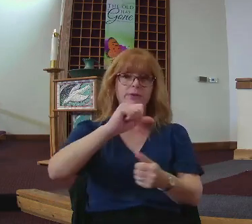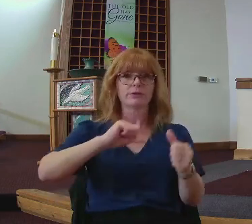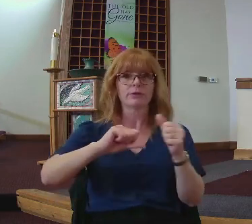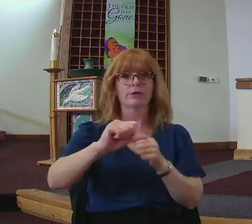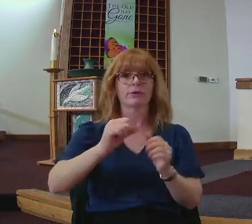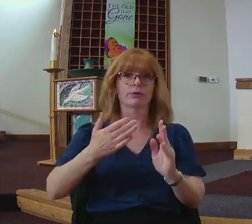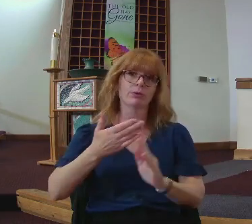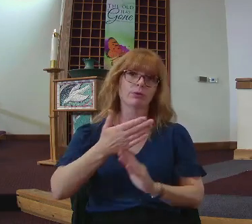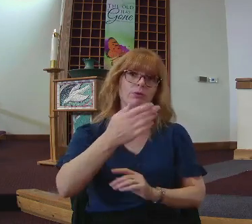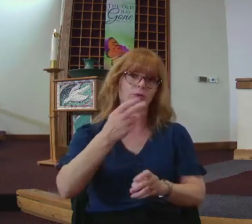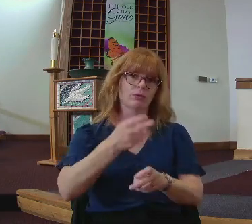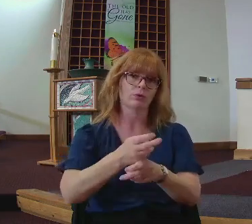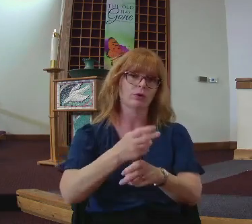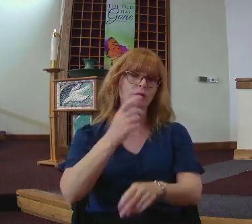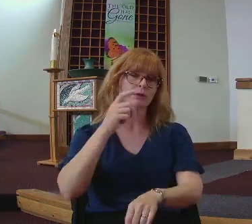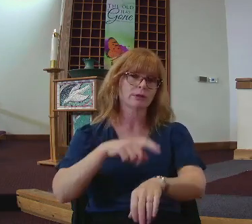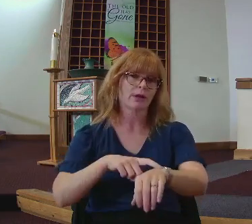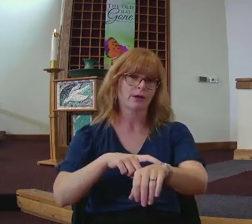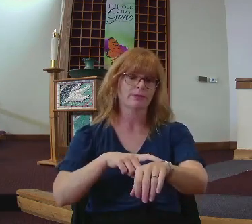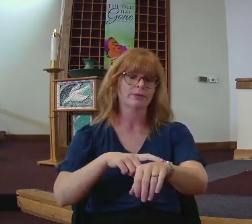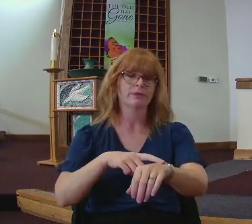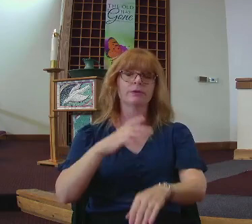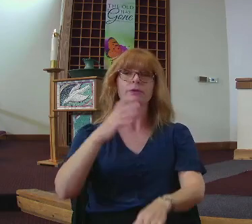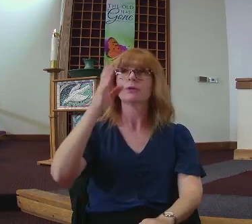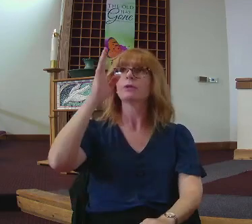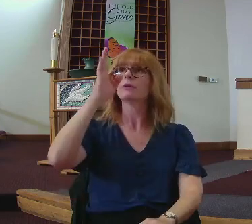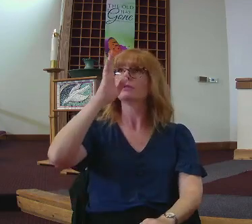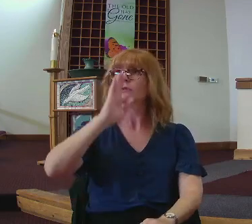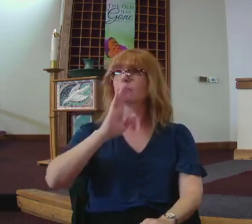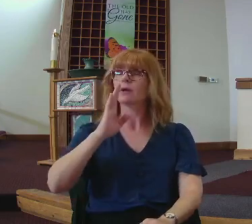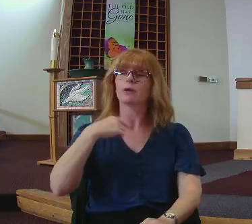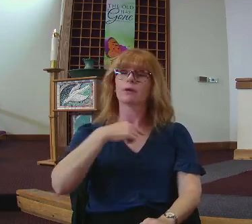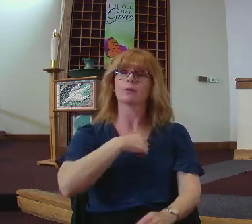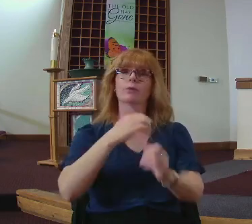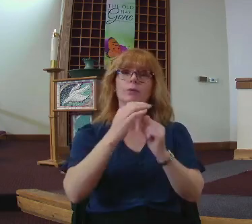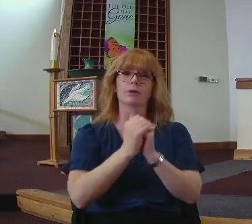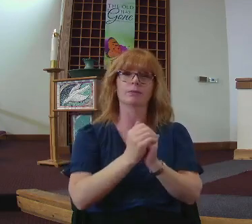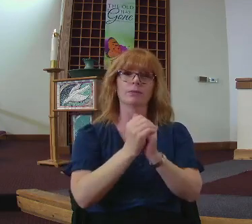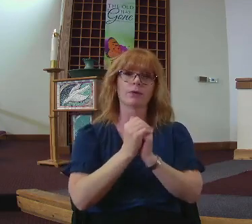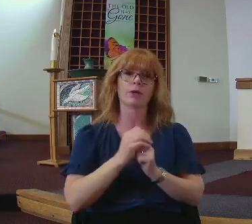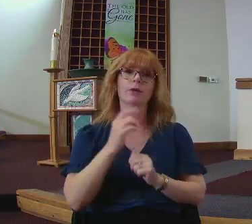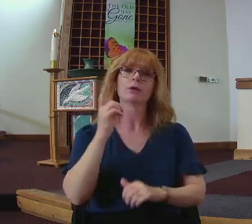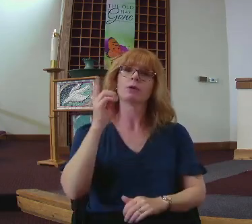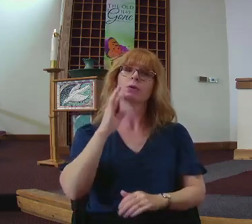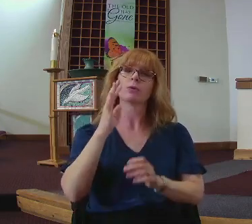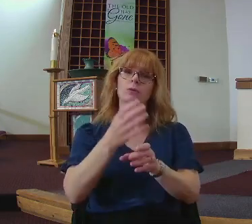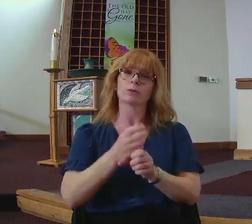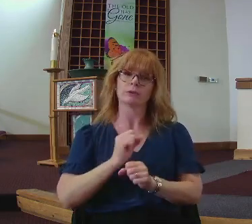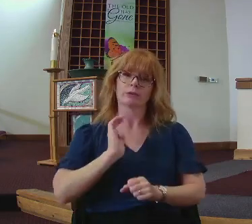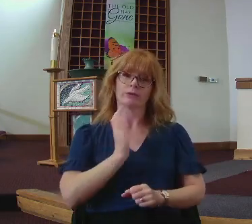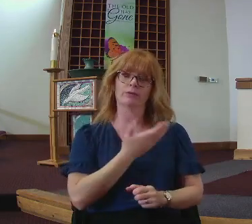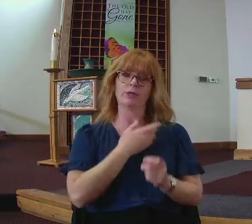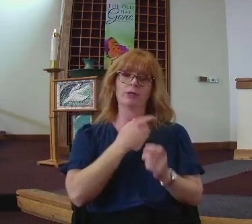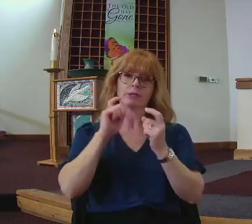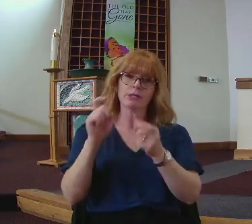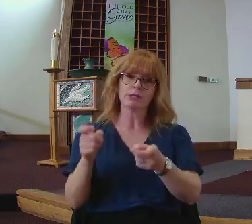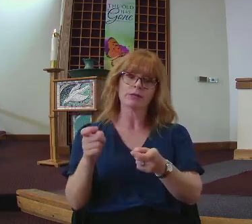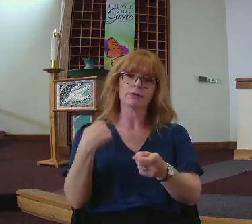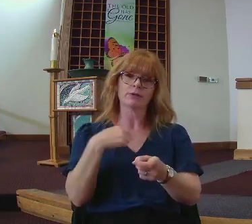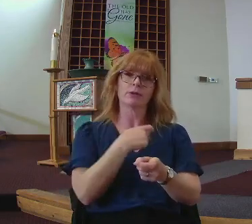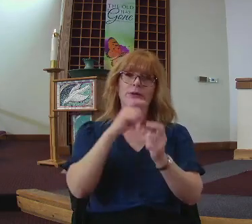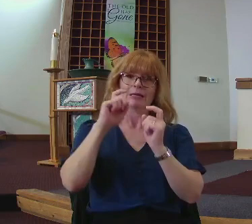hard times. So God, we pray that you would receive these gifts. We give them to